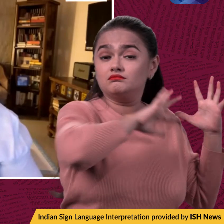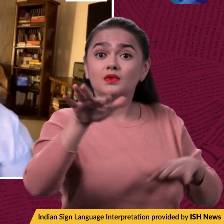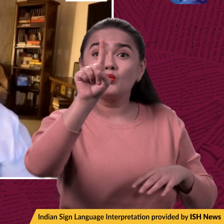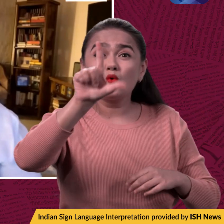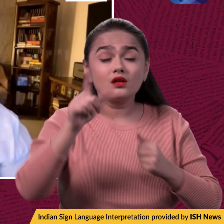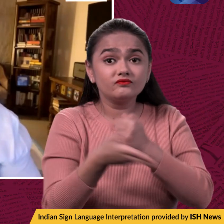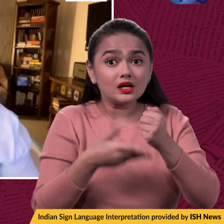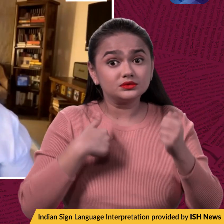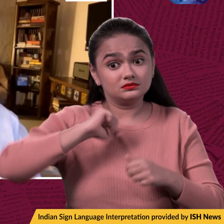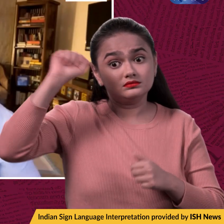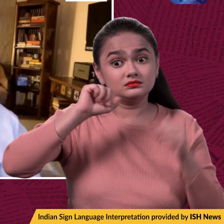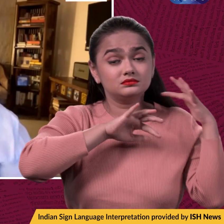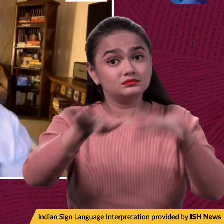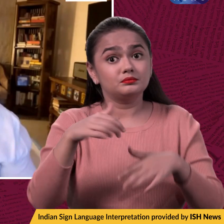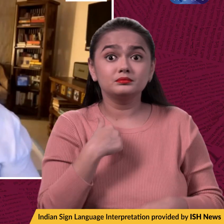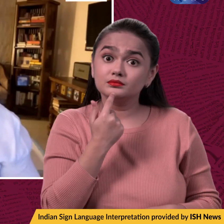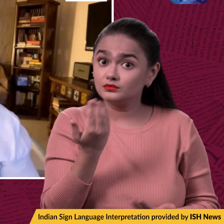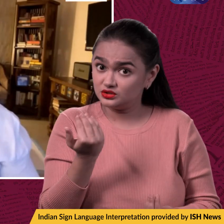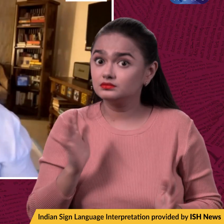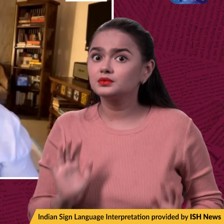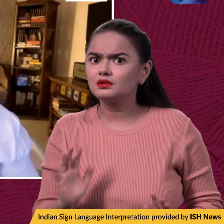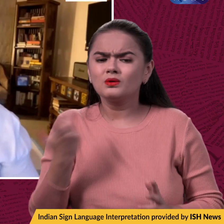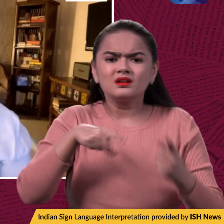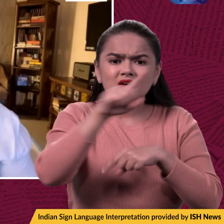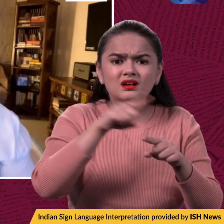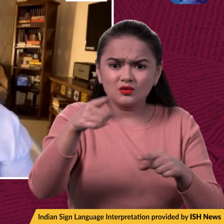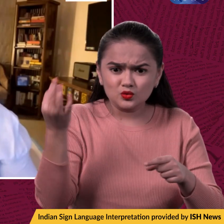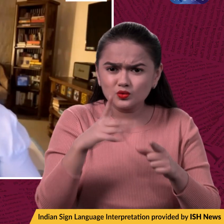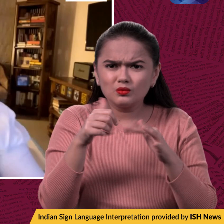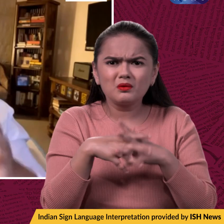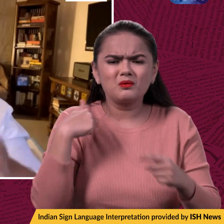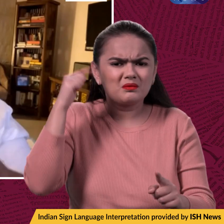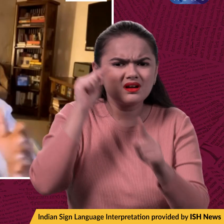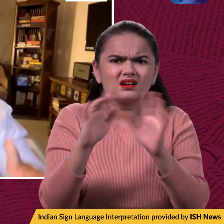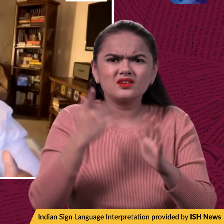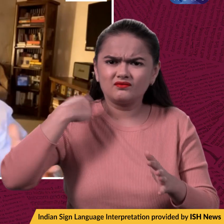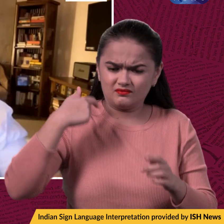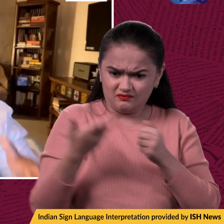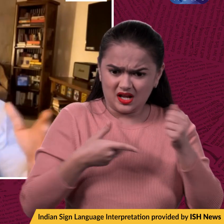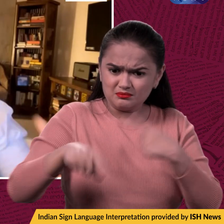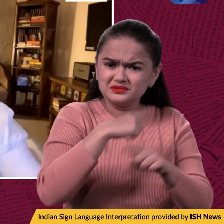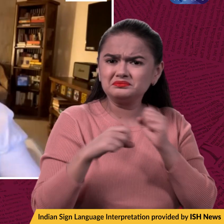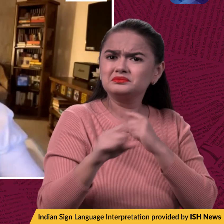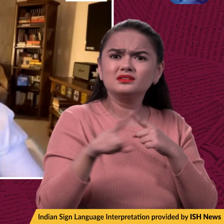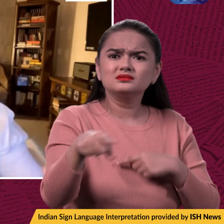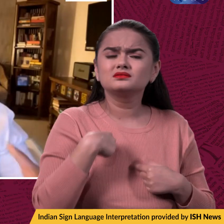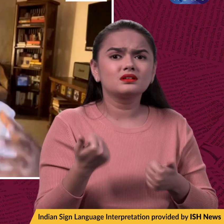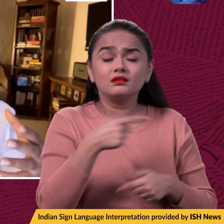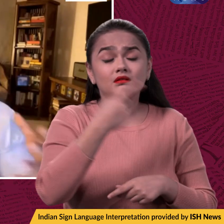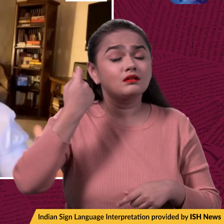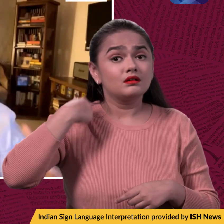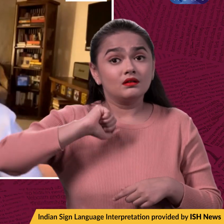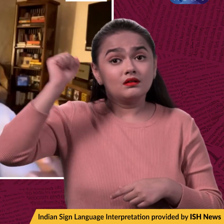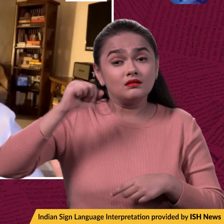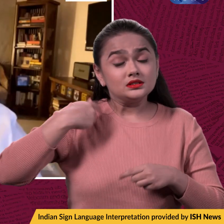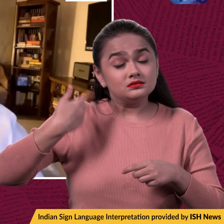has said that the demand for guarantee of minimum support price is not feasible at this moment. Remember, farmers right now have said that they will continue to protest